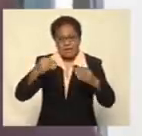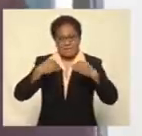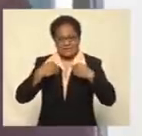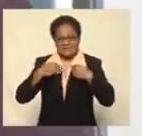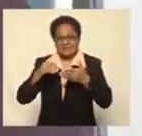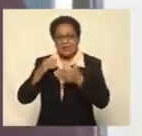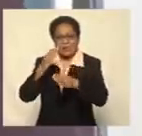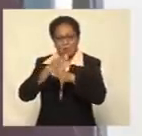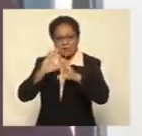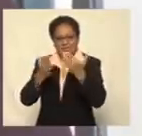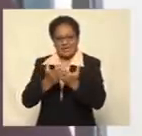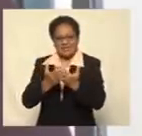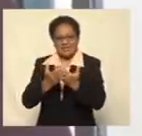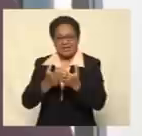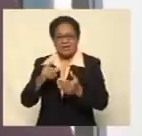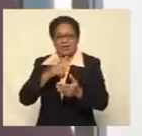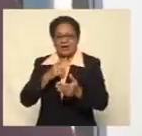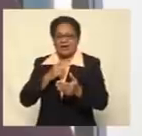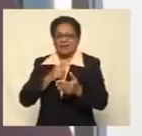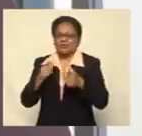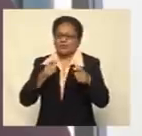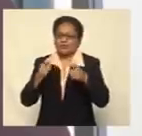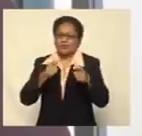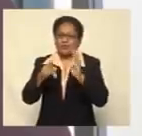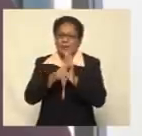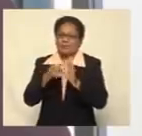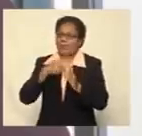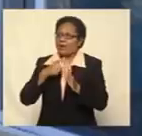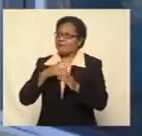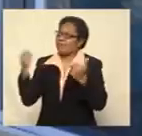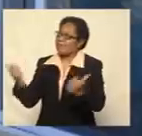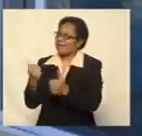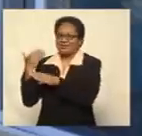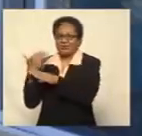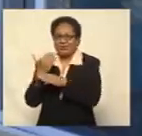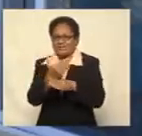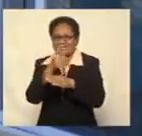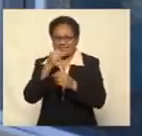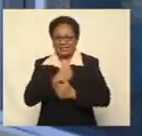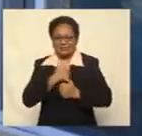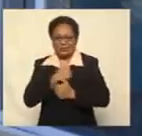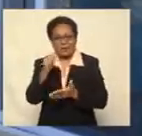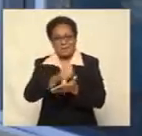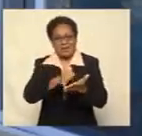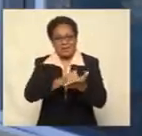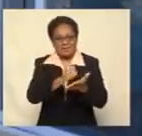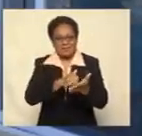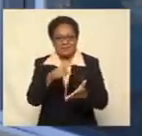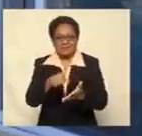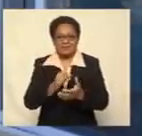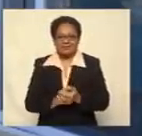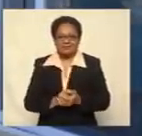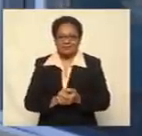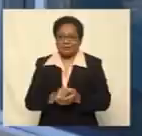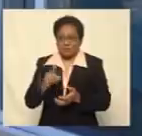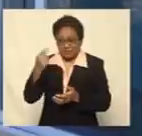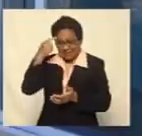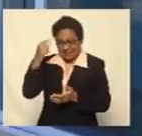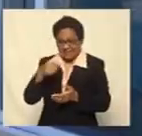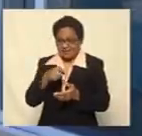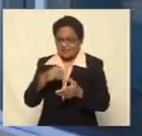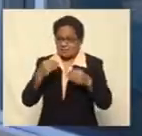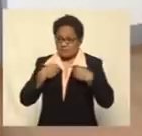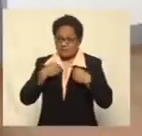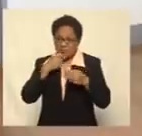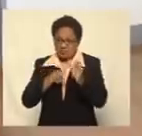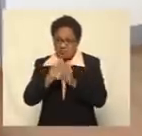bring the price of the quarantine down to attract the yachts to come in. But can we expect an increase in economic activity in Savu Savu